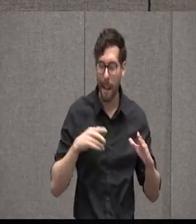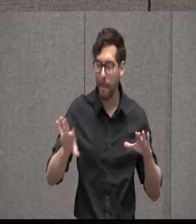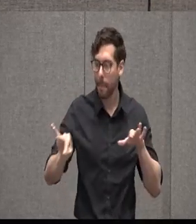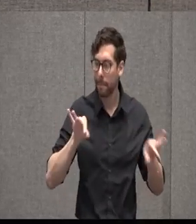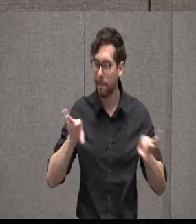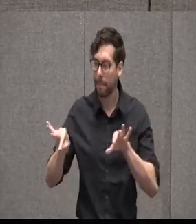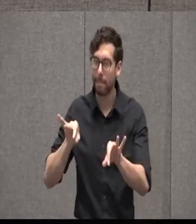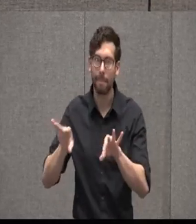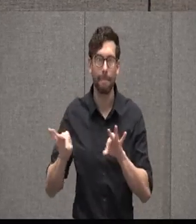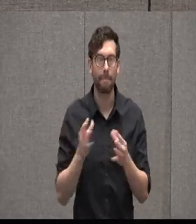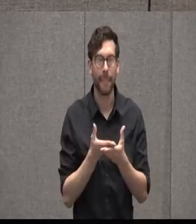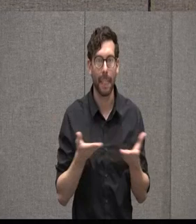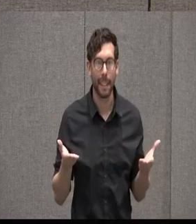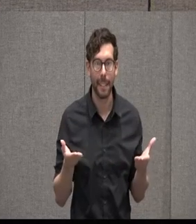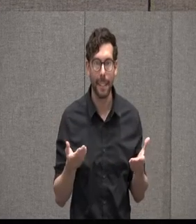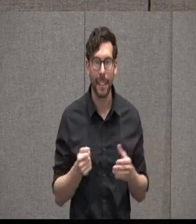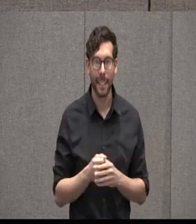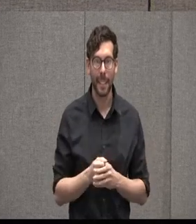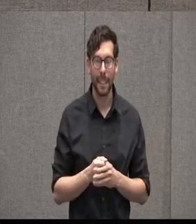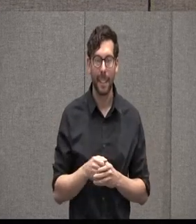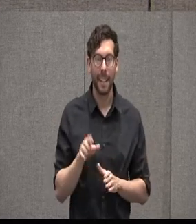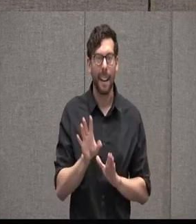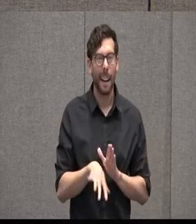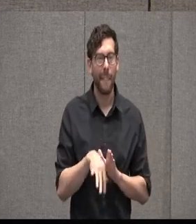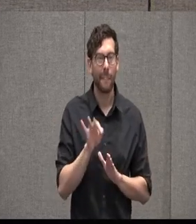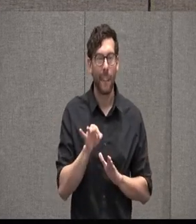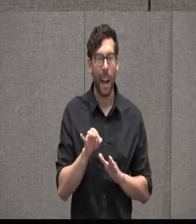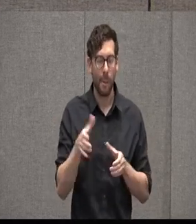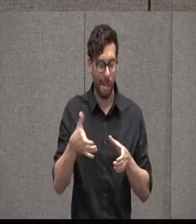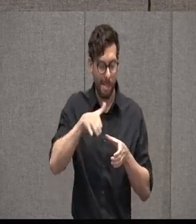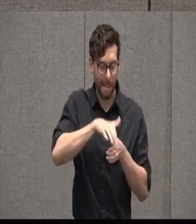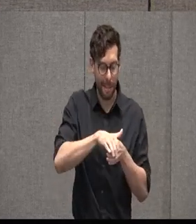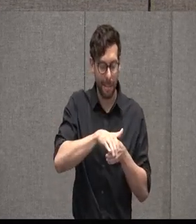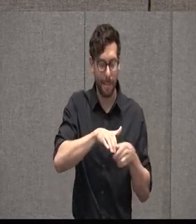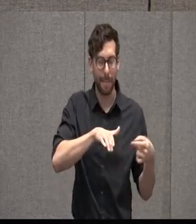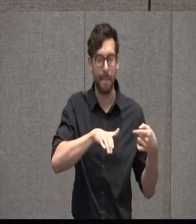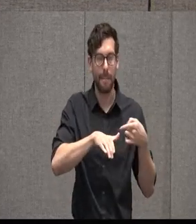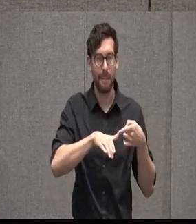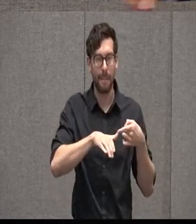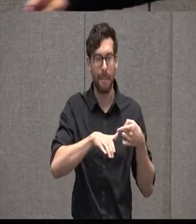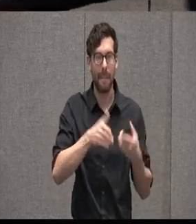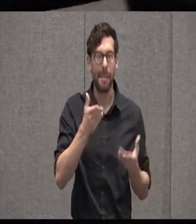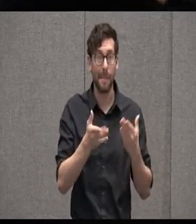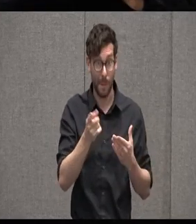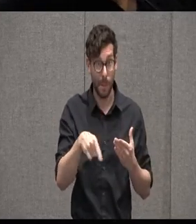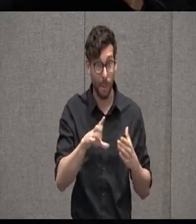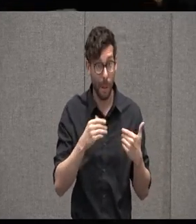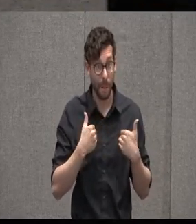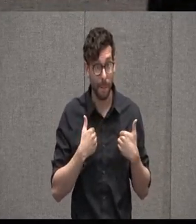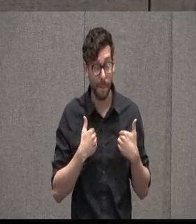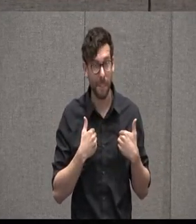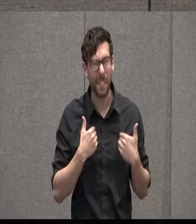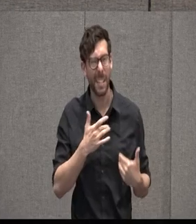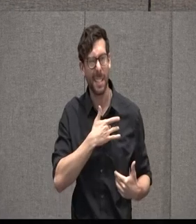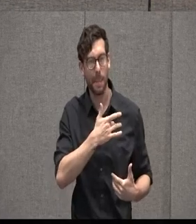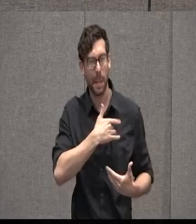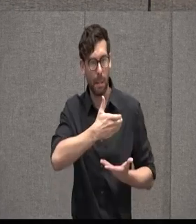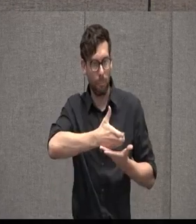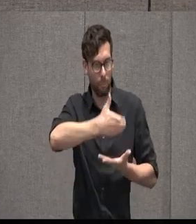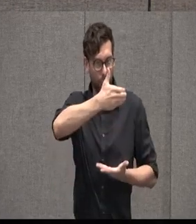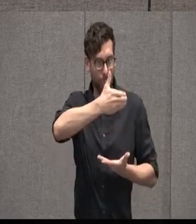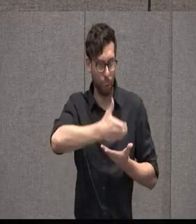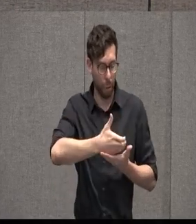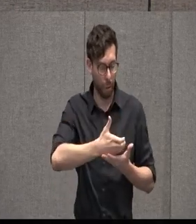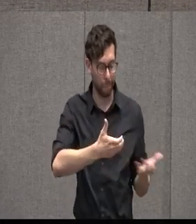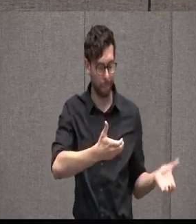I found these lids. Maybe you have some. They're usually on glass jars like